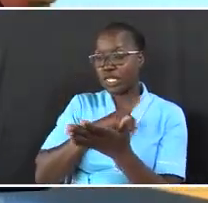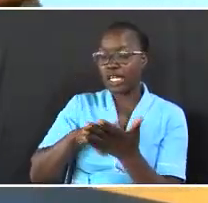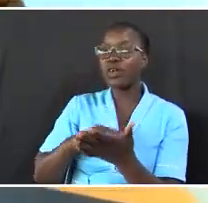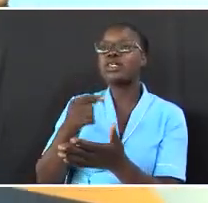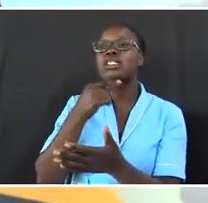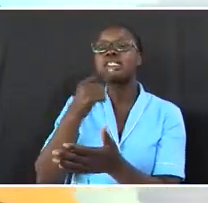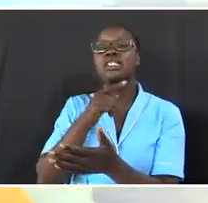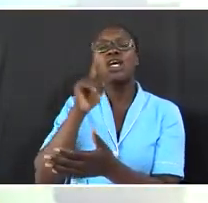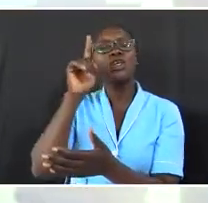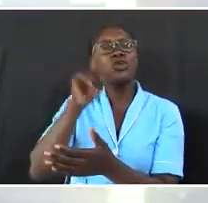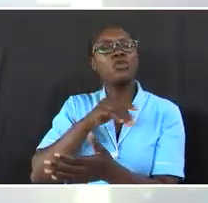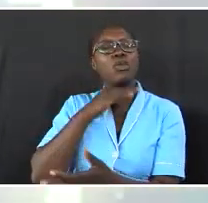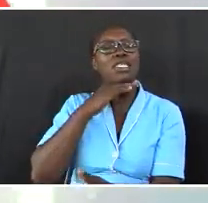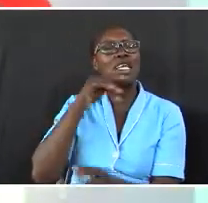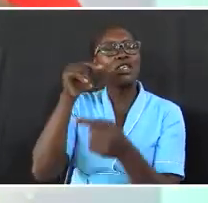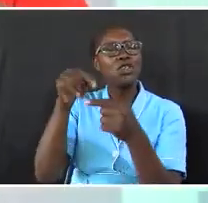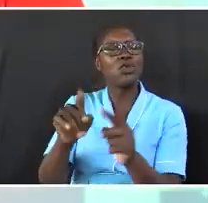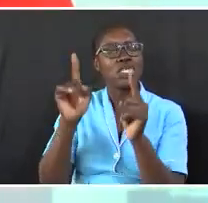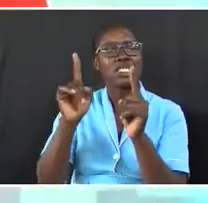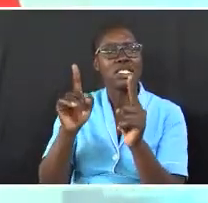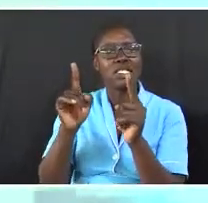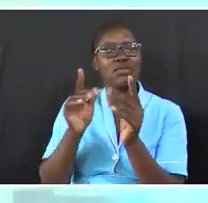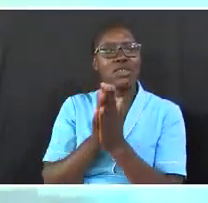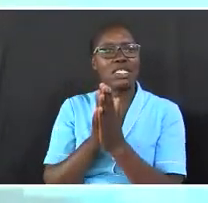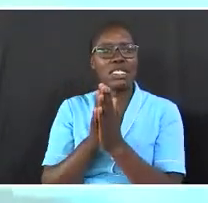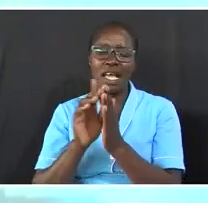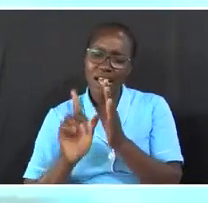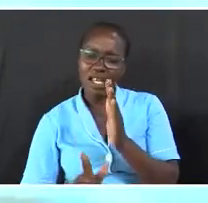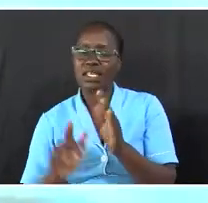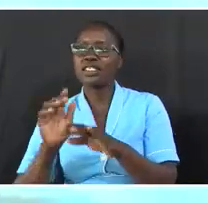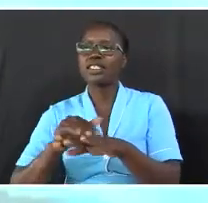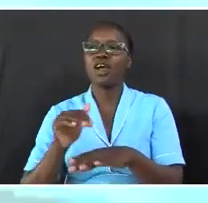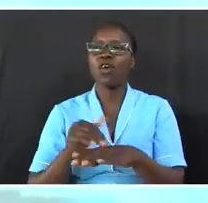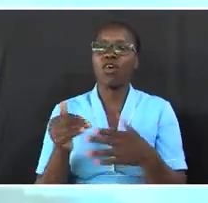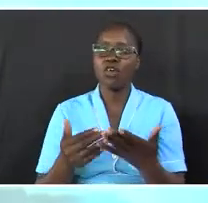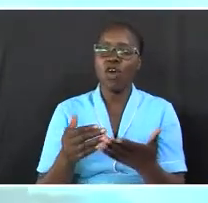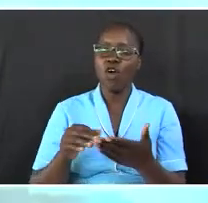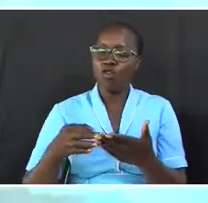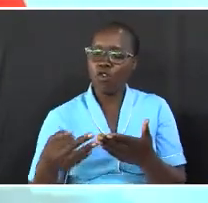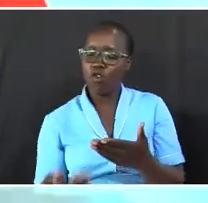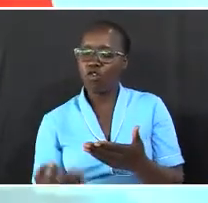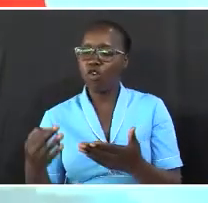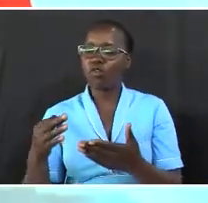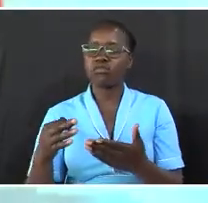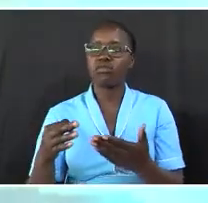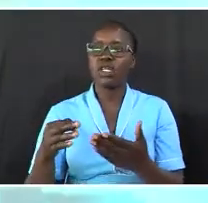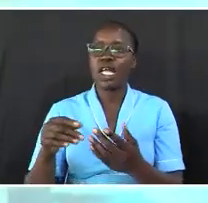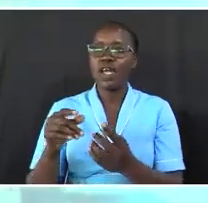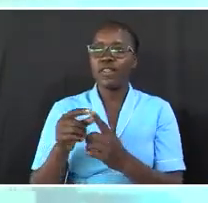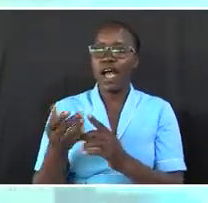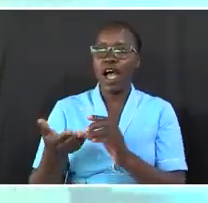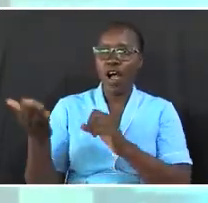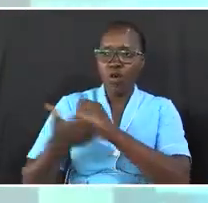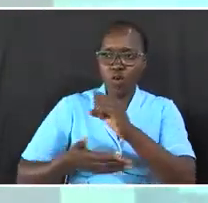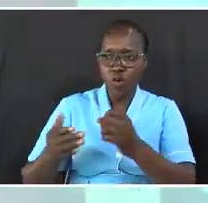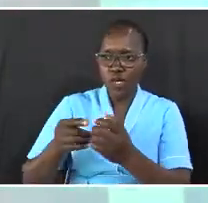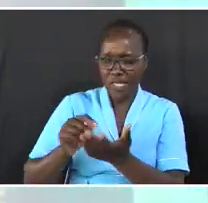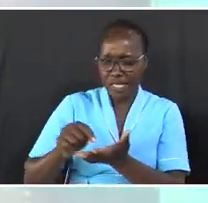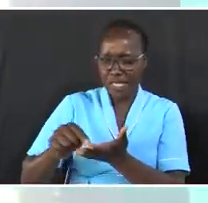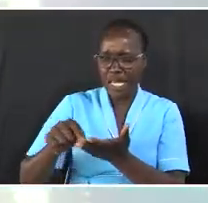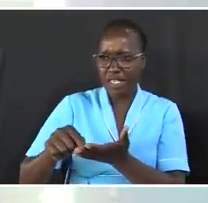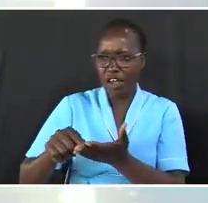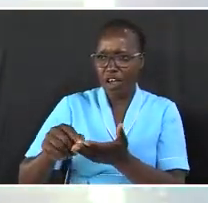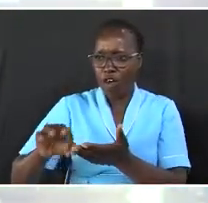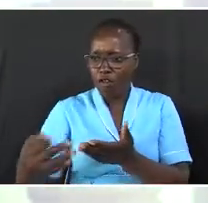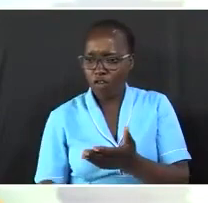that you have to die. He says that unless a corn of wheat falls on the ground, okay, it has to